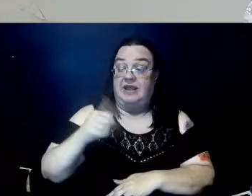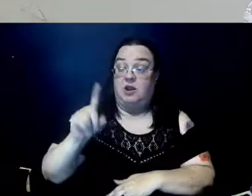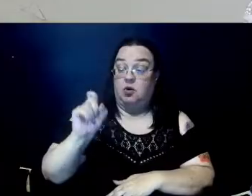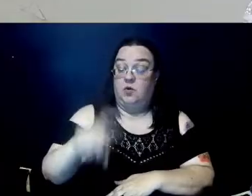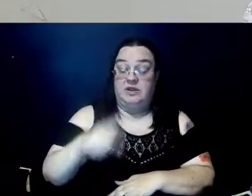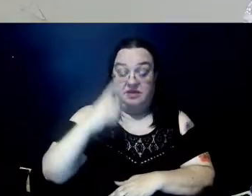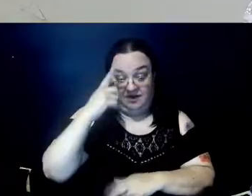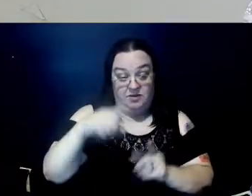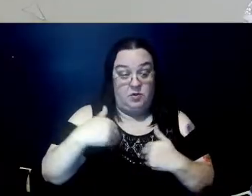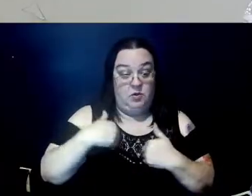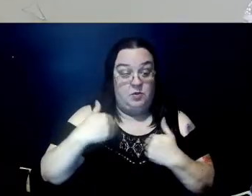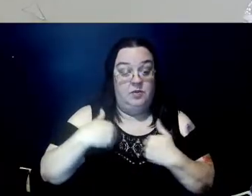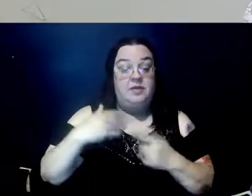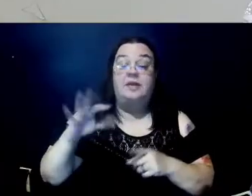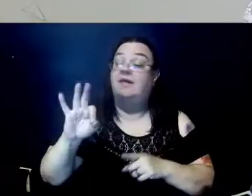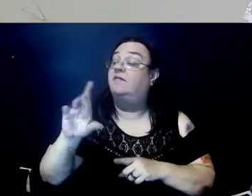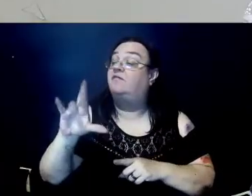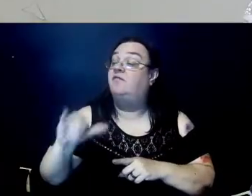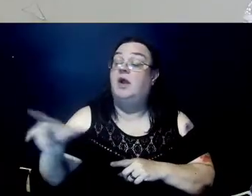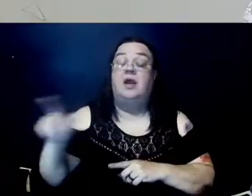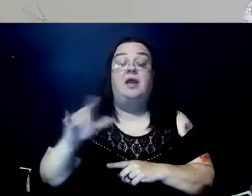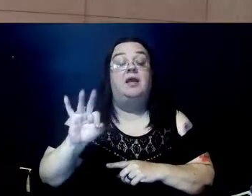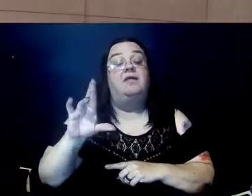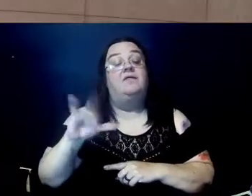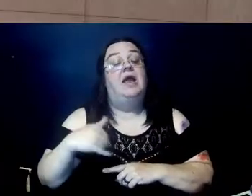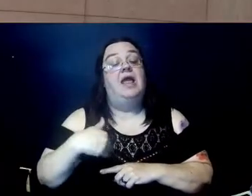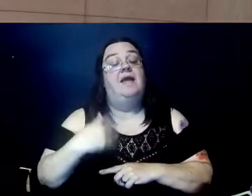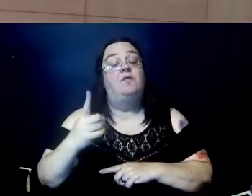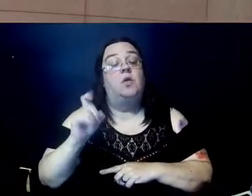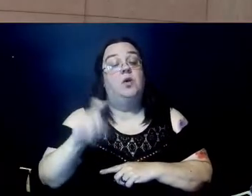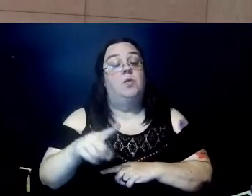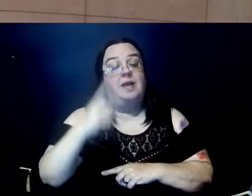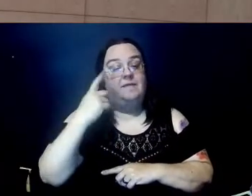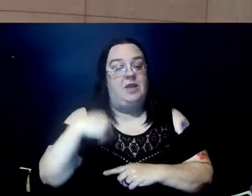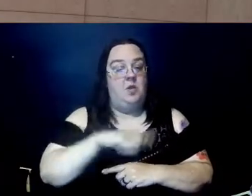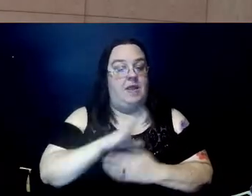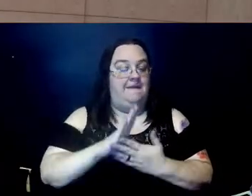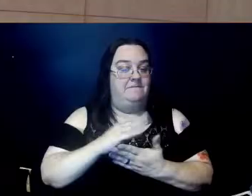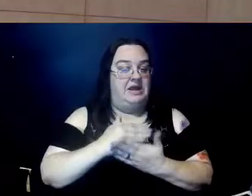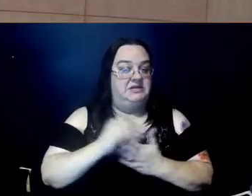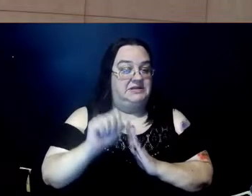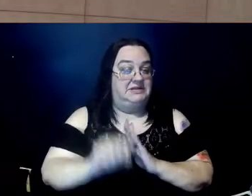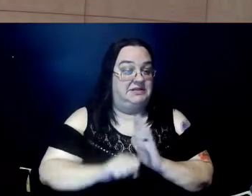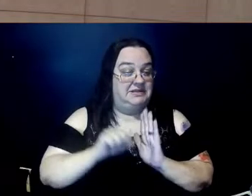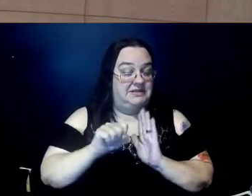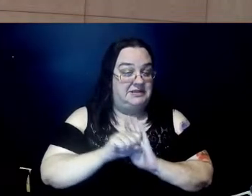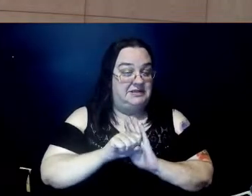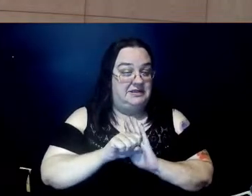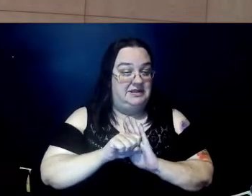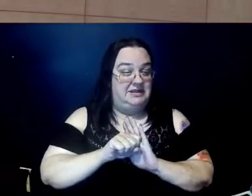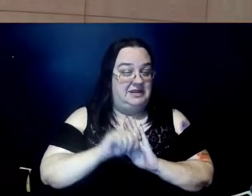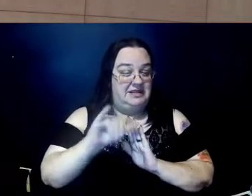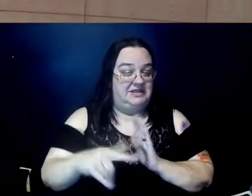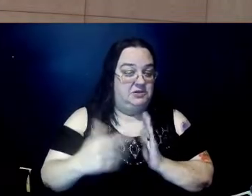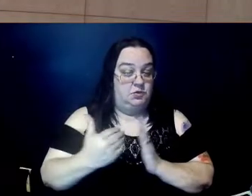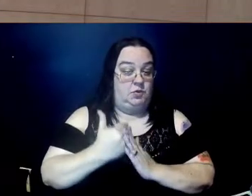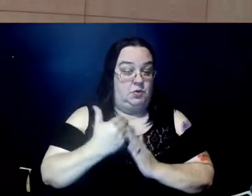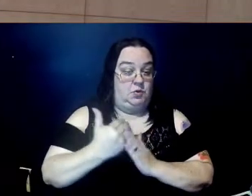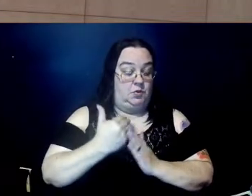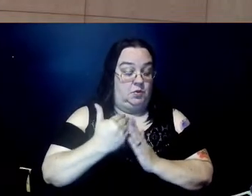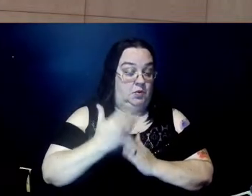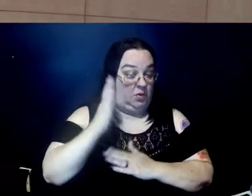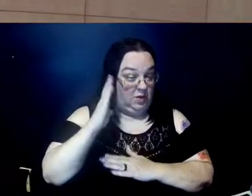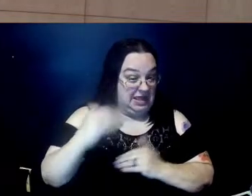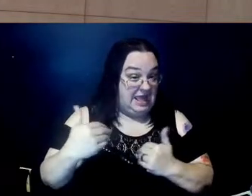member Fry? I have one question since we're in budget season. Is this new initiative going to